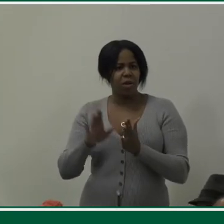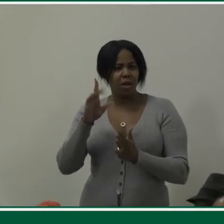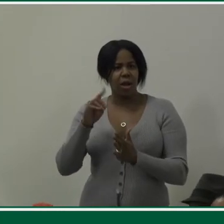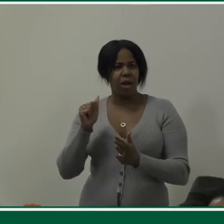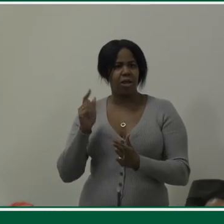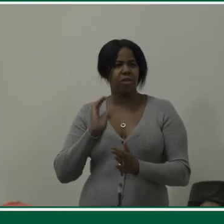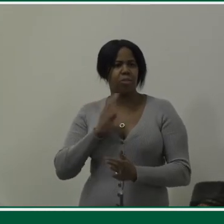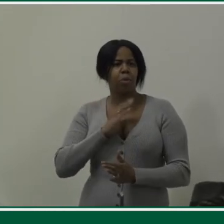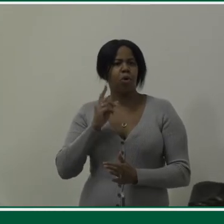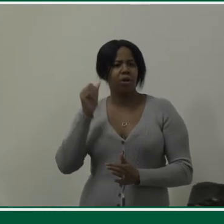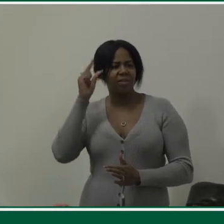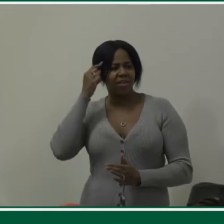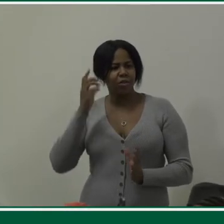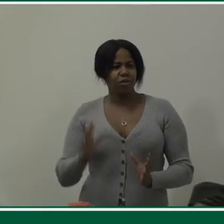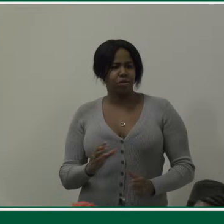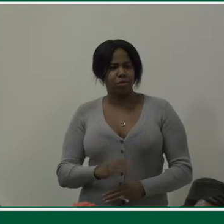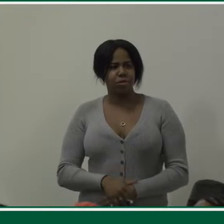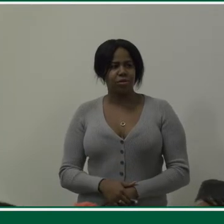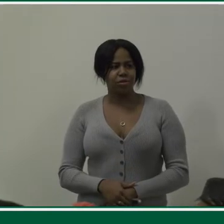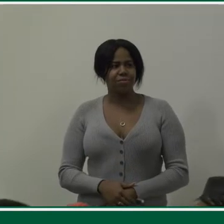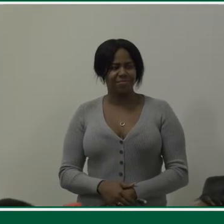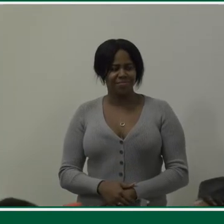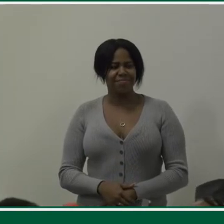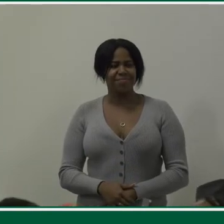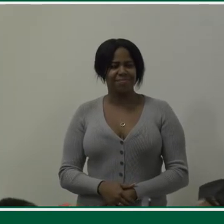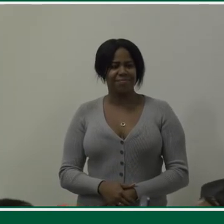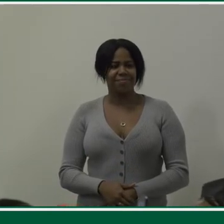Governors. Yes. Thank you.